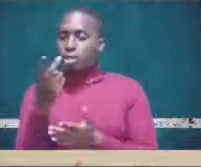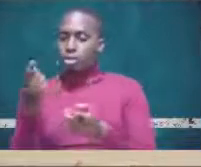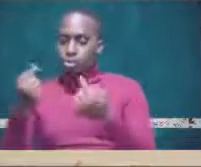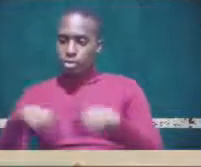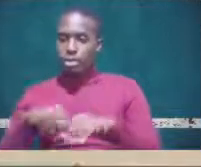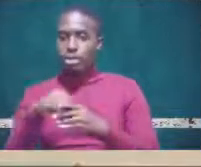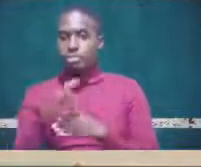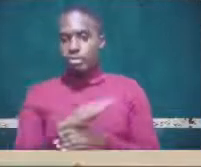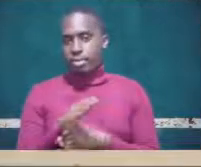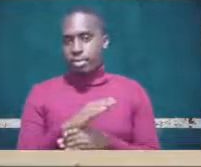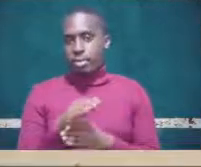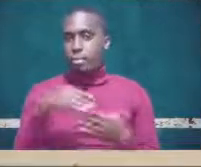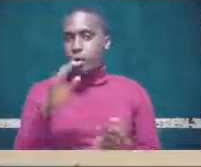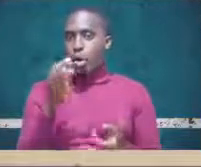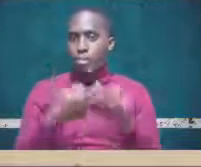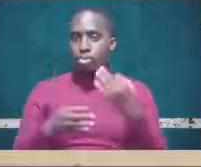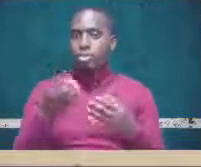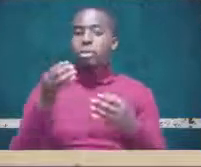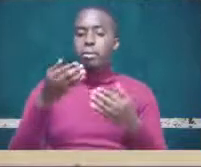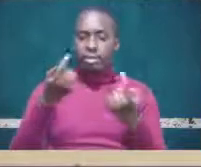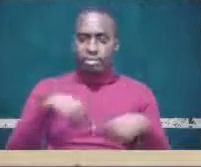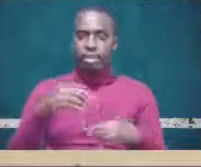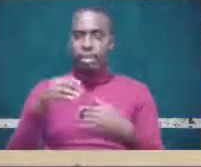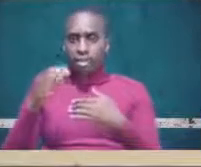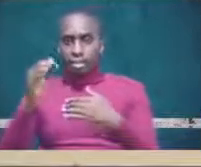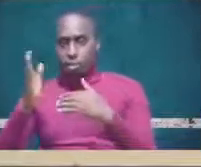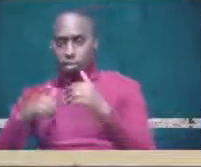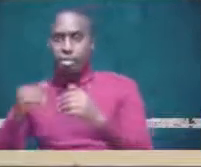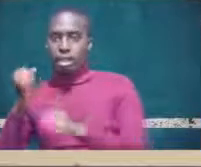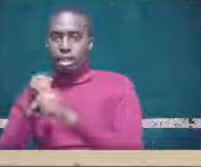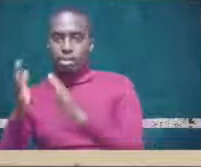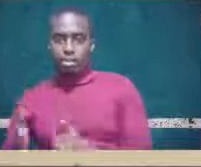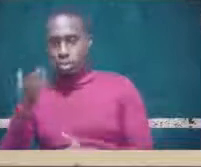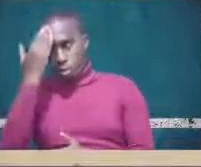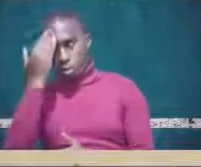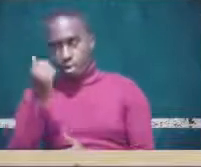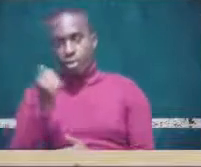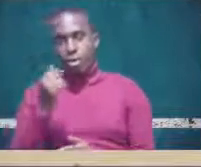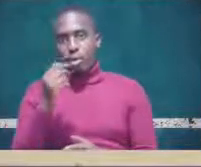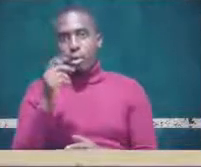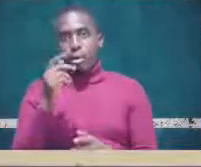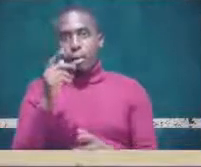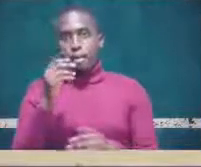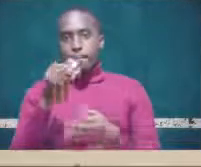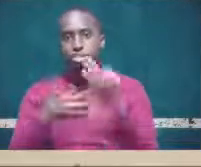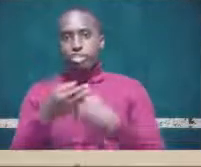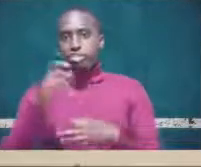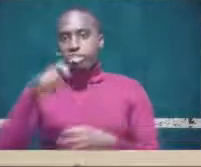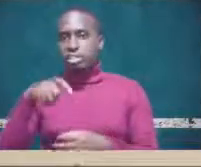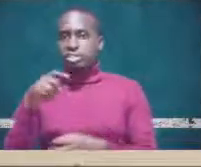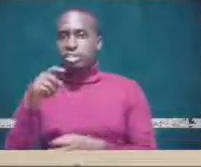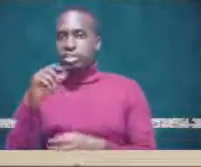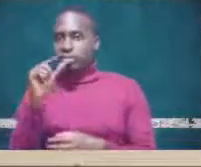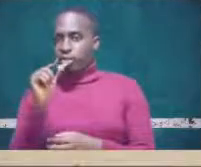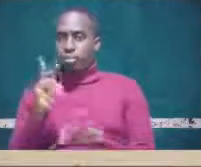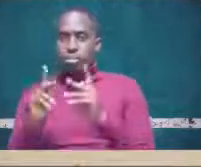this case, more machines are employed than human resources, because machines may need people to operate them. But in this case, there